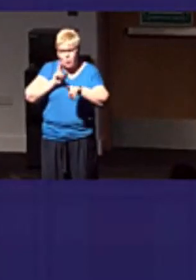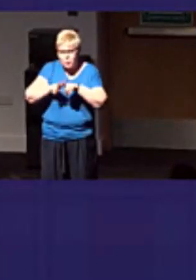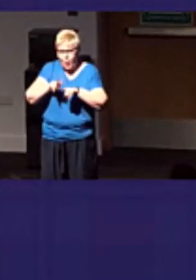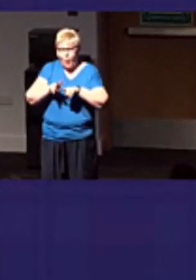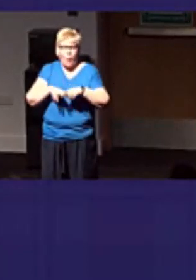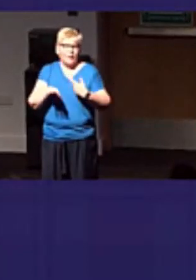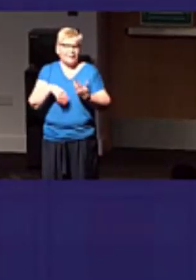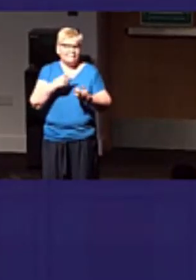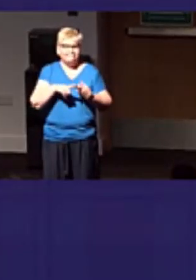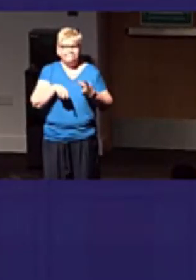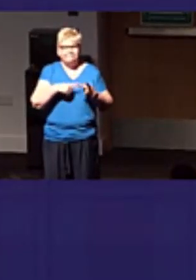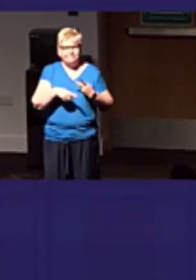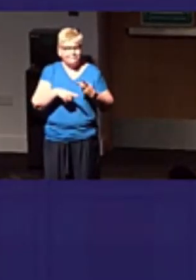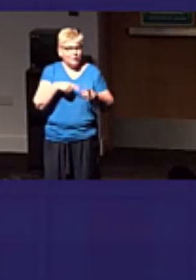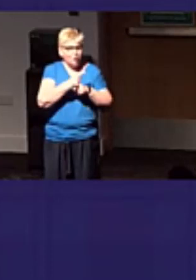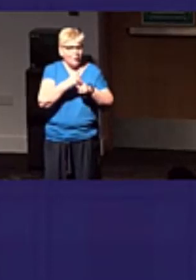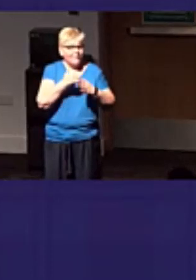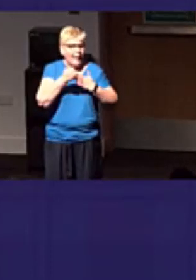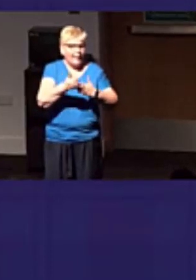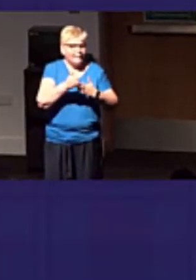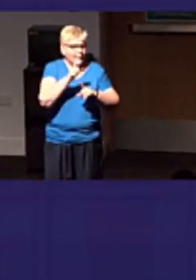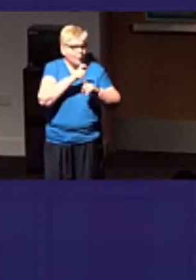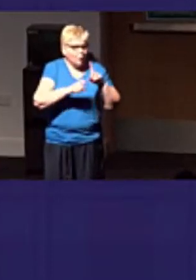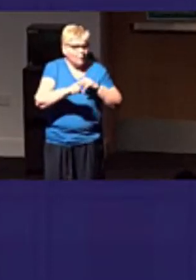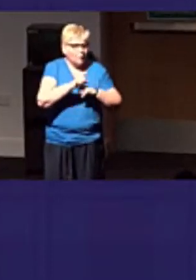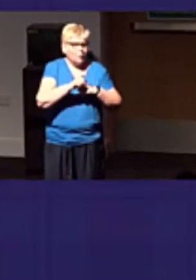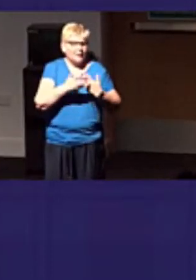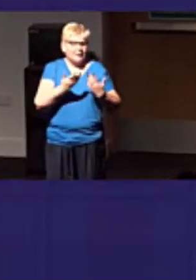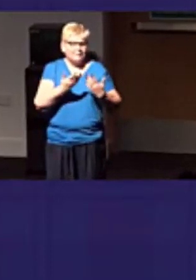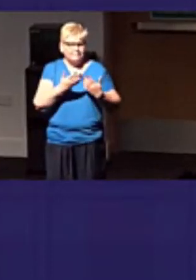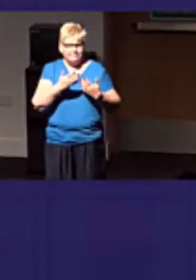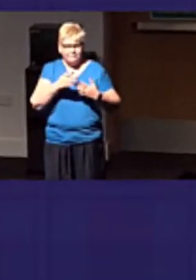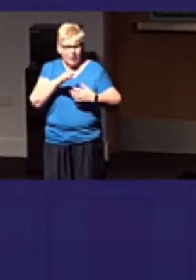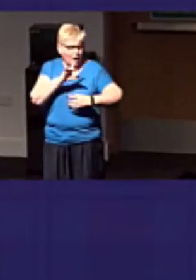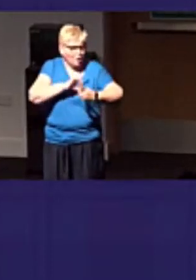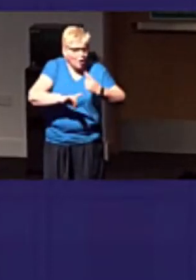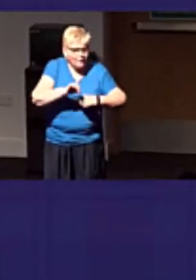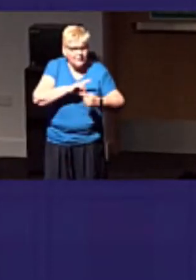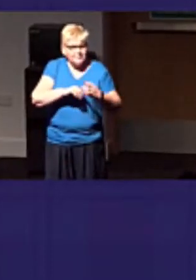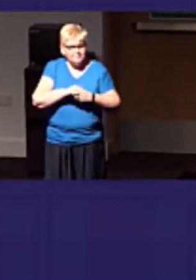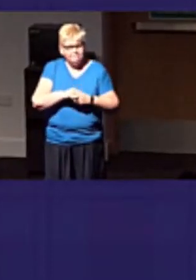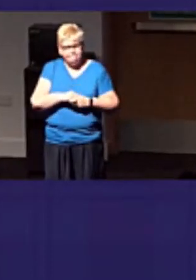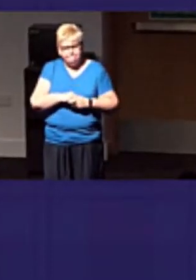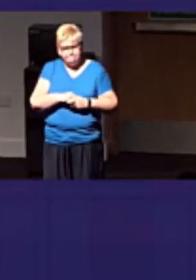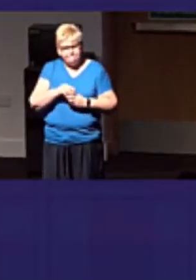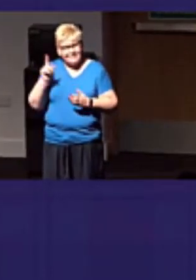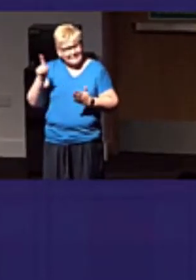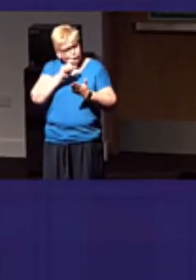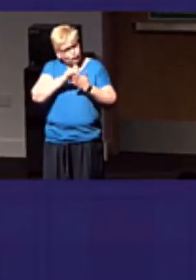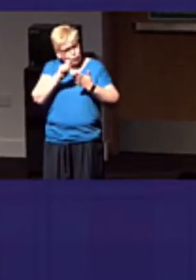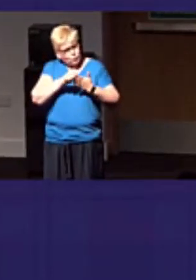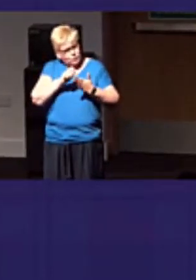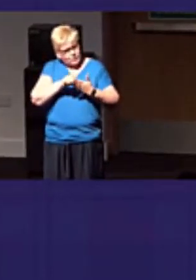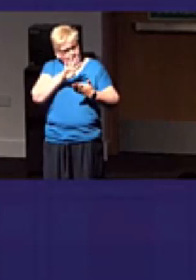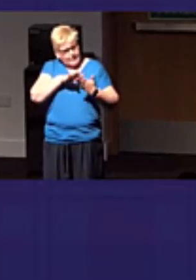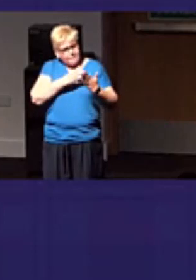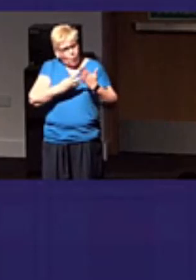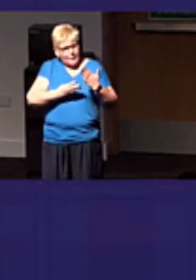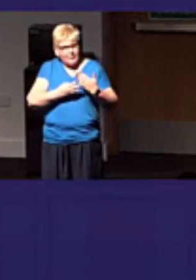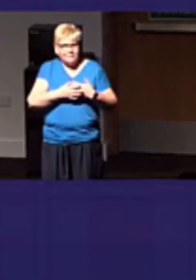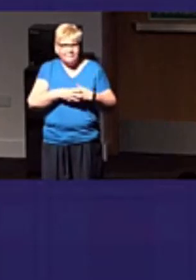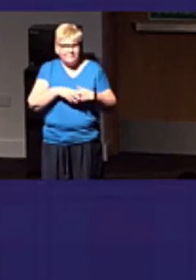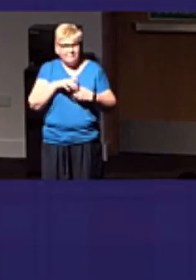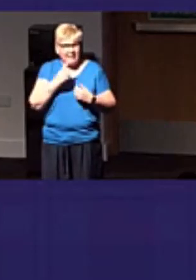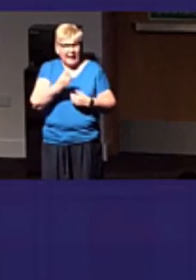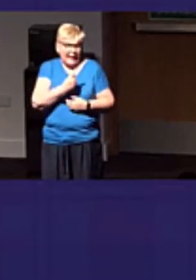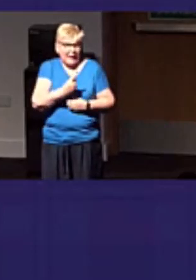helping the community, MVP, shows up at every conference. He wrote this poem. It was a bad day, and it was